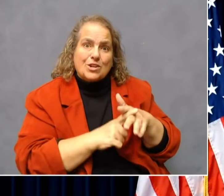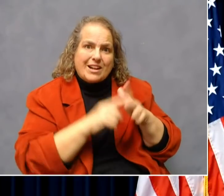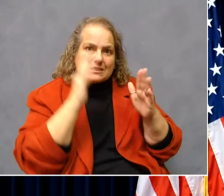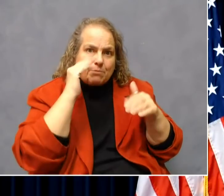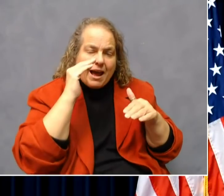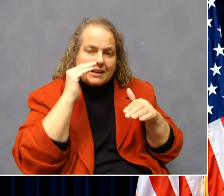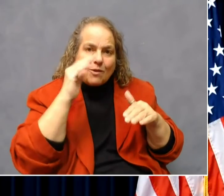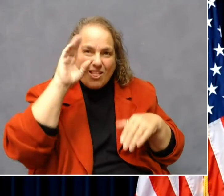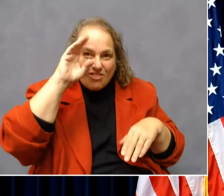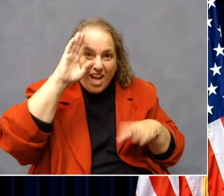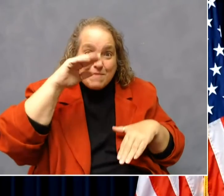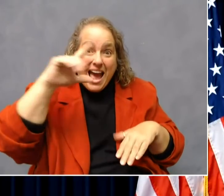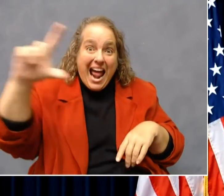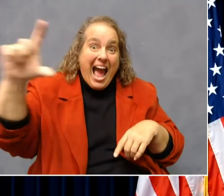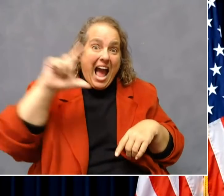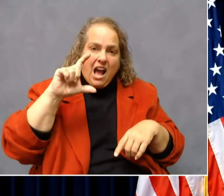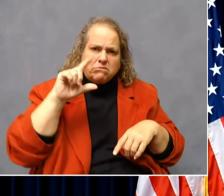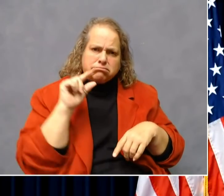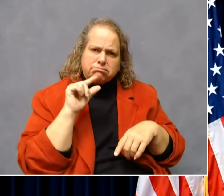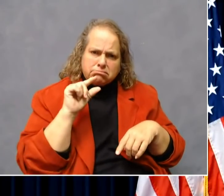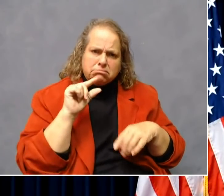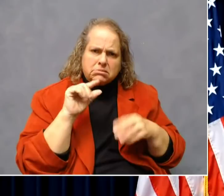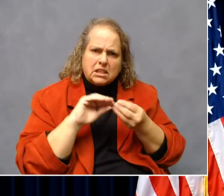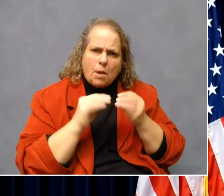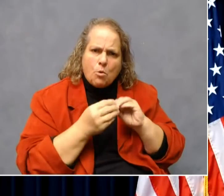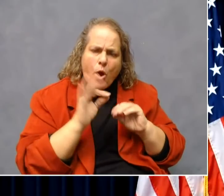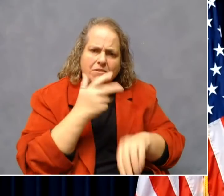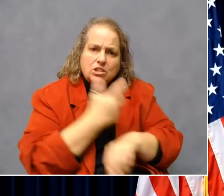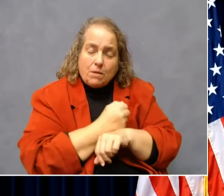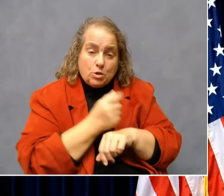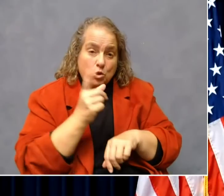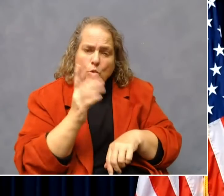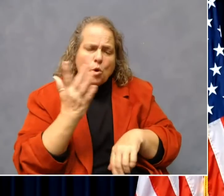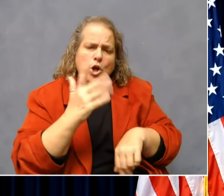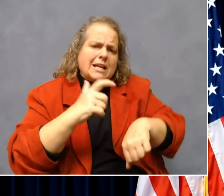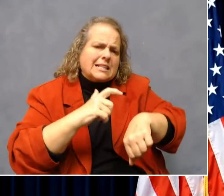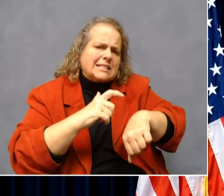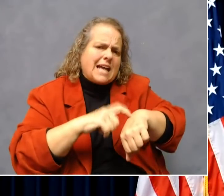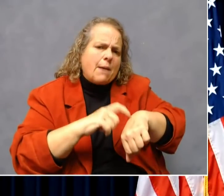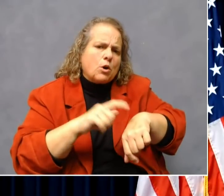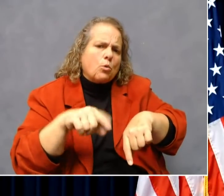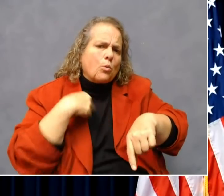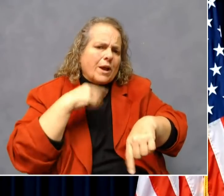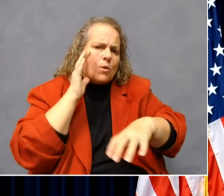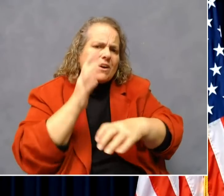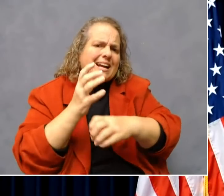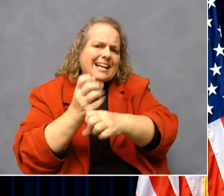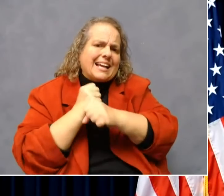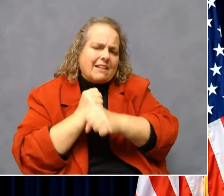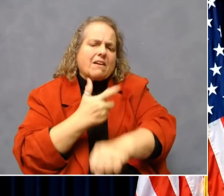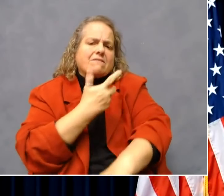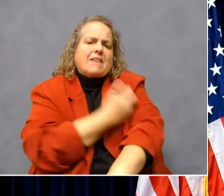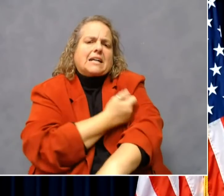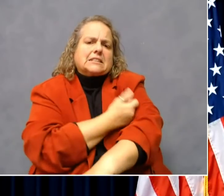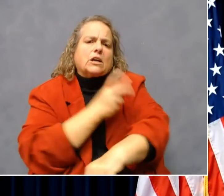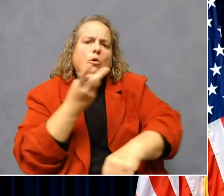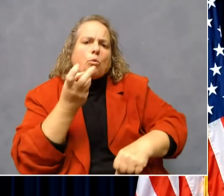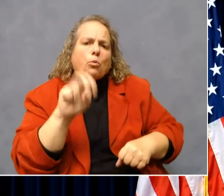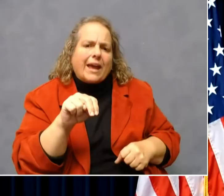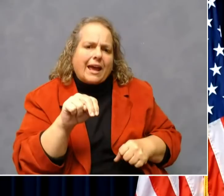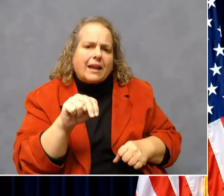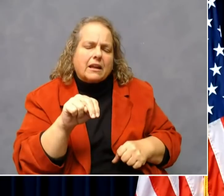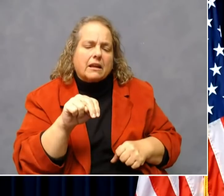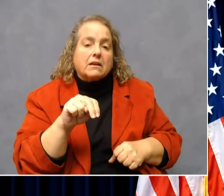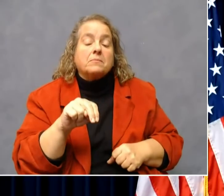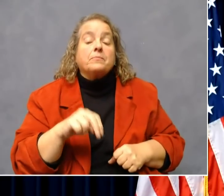additional shipments of the vaccine? So we have at least an idea of when we will get